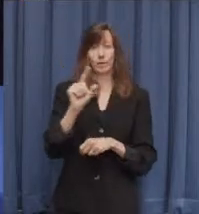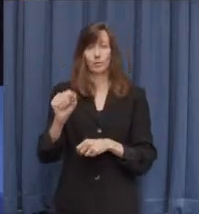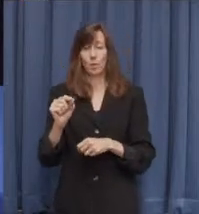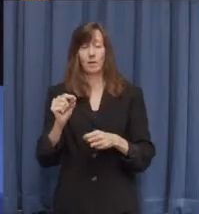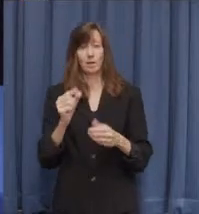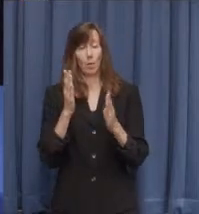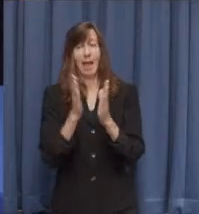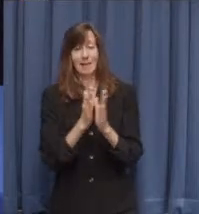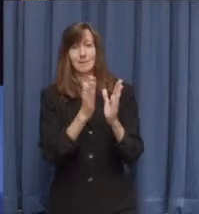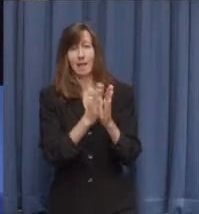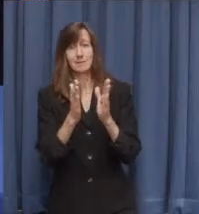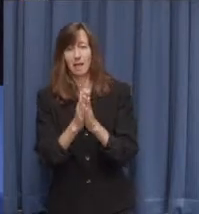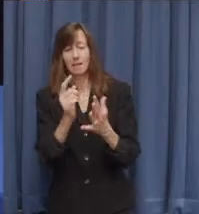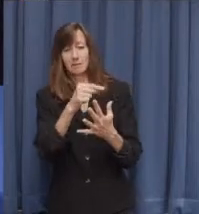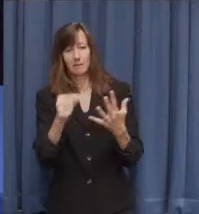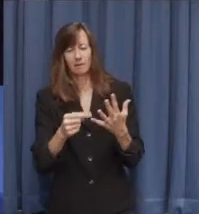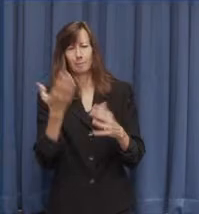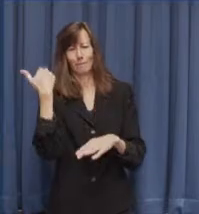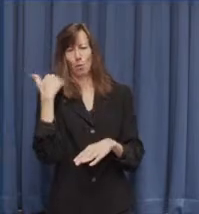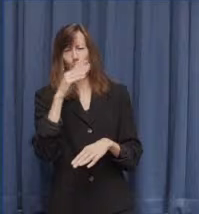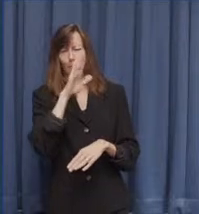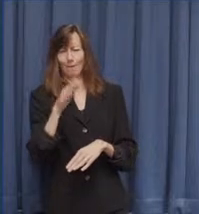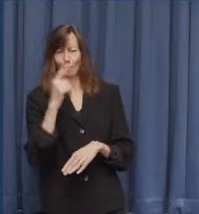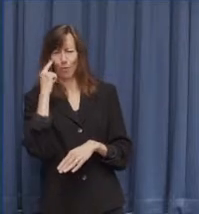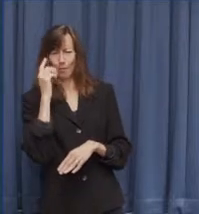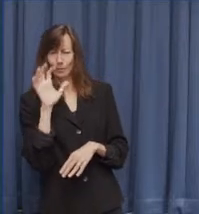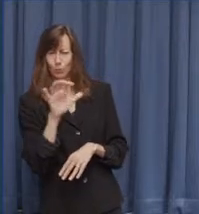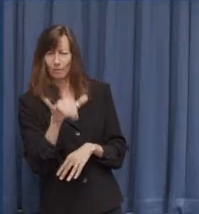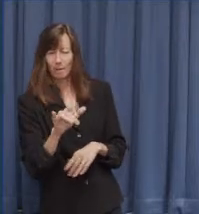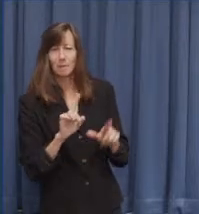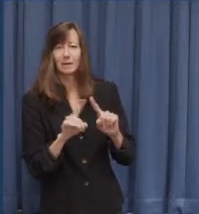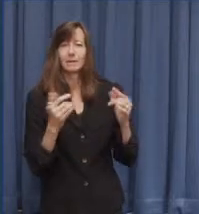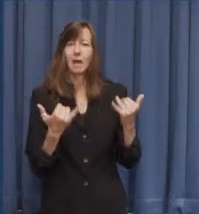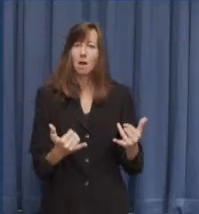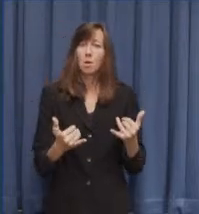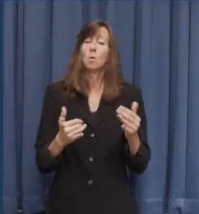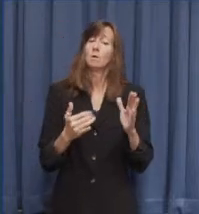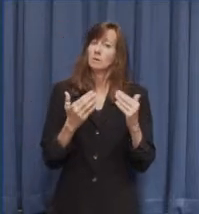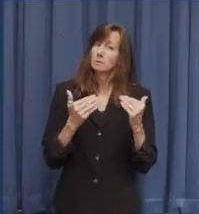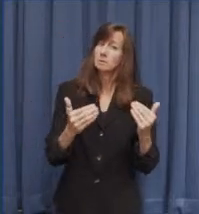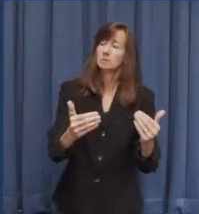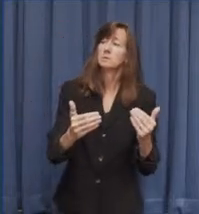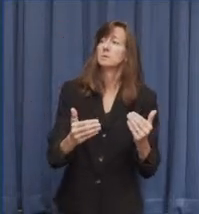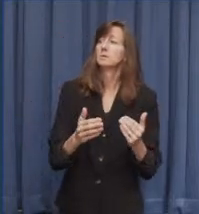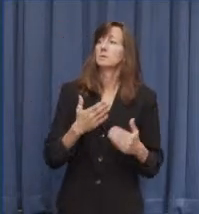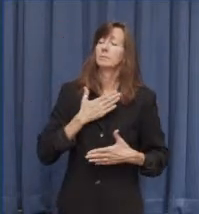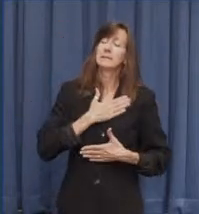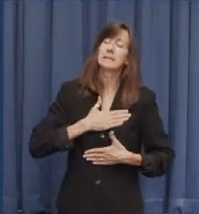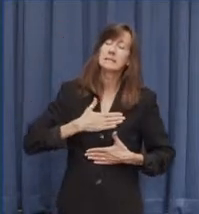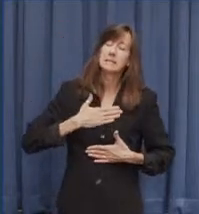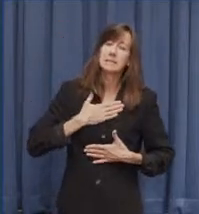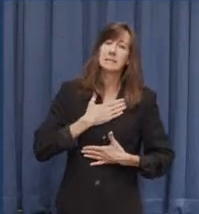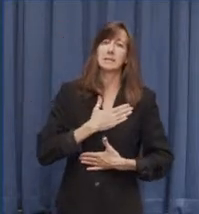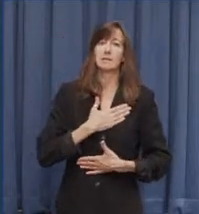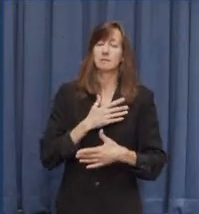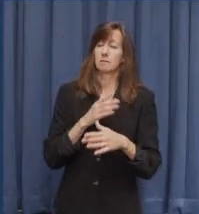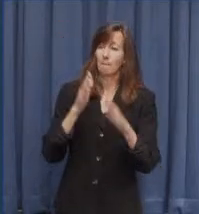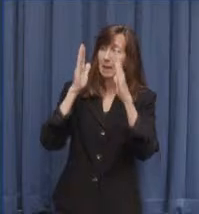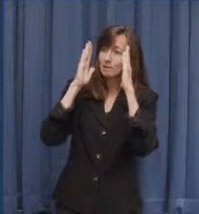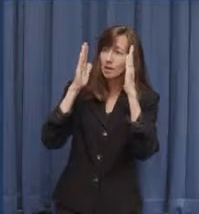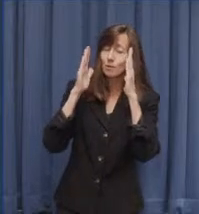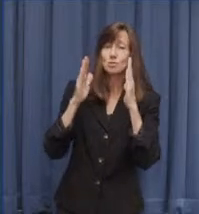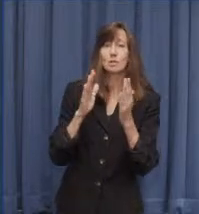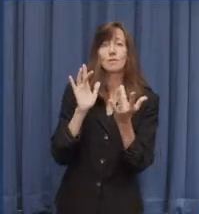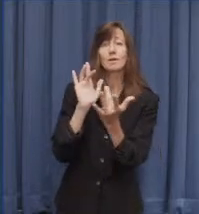those is our contact tracing process. And what this really, again, lets us do as part of our rapid response plan